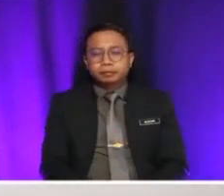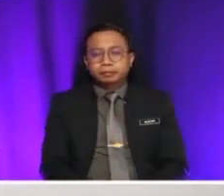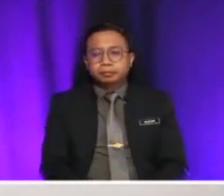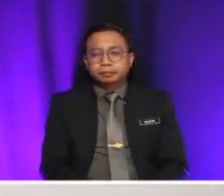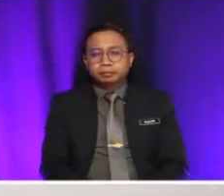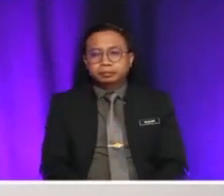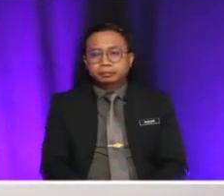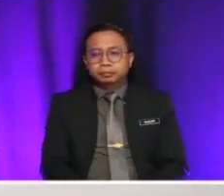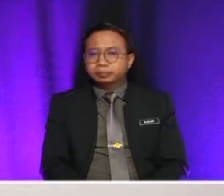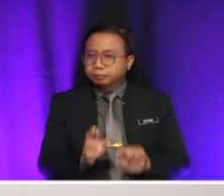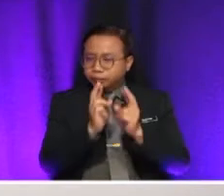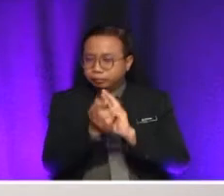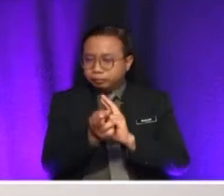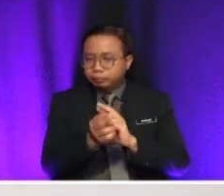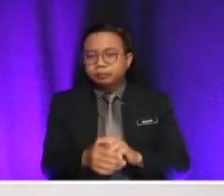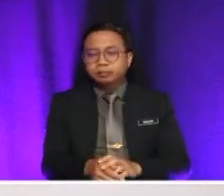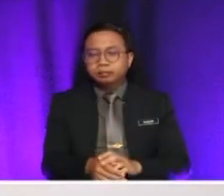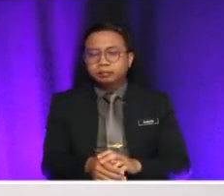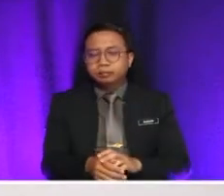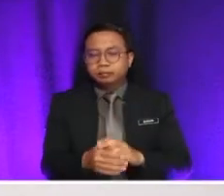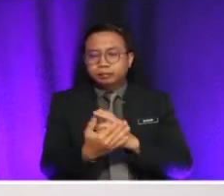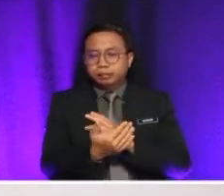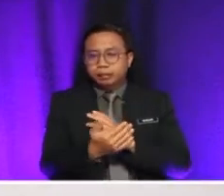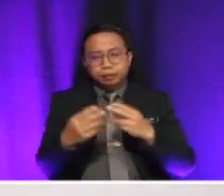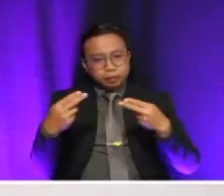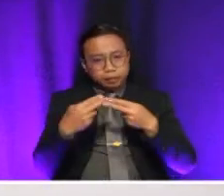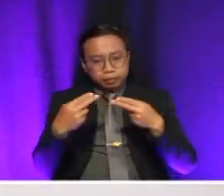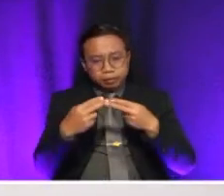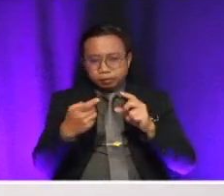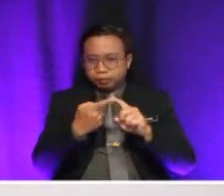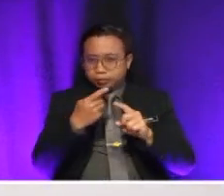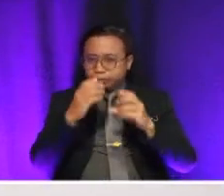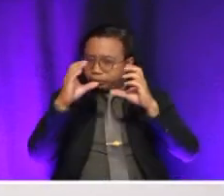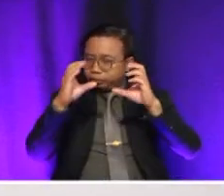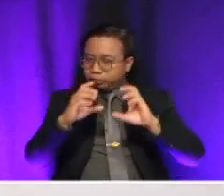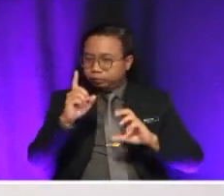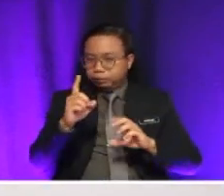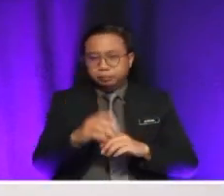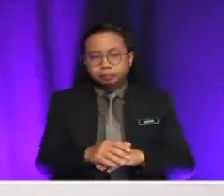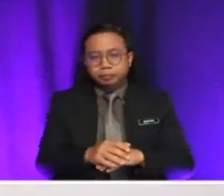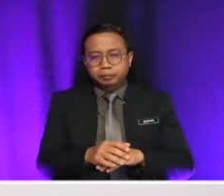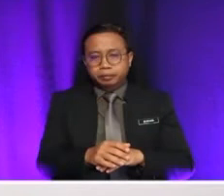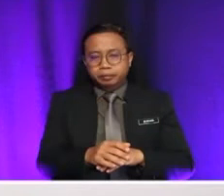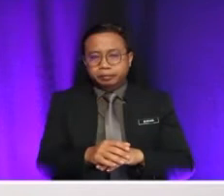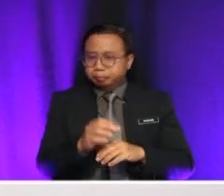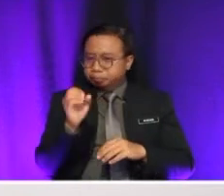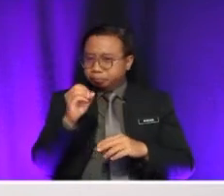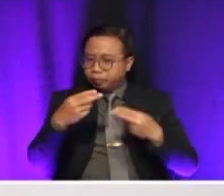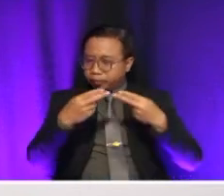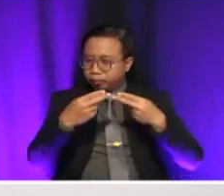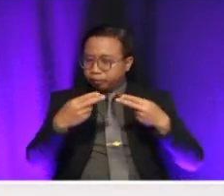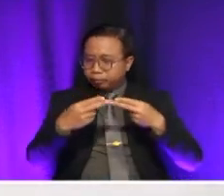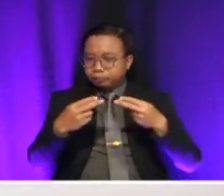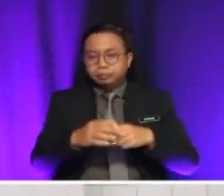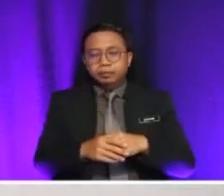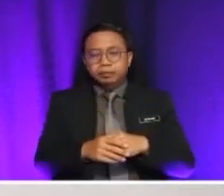We can replace the word cut off by disconnected from paragraph 1. Okay, disconnected, but the word disconnected is in the past tense